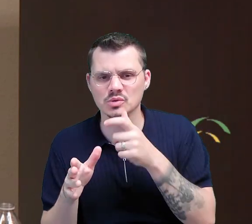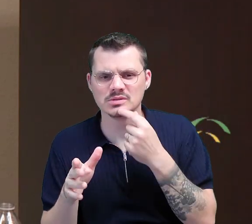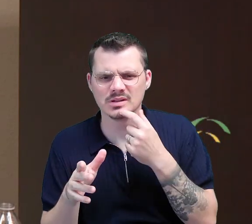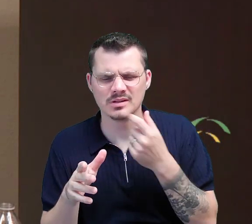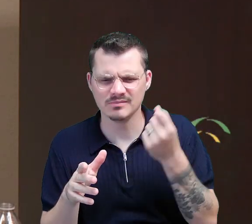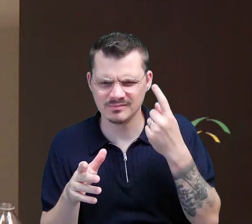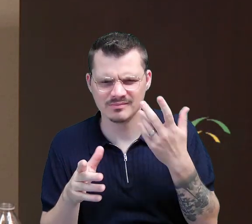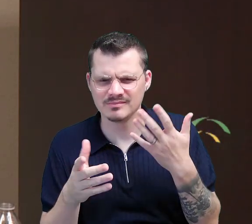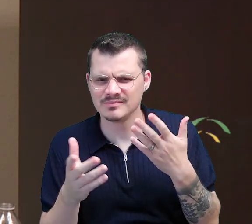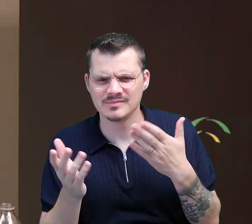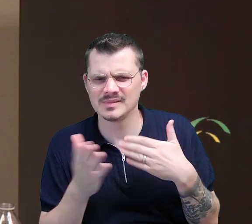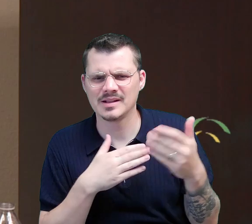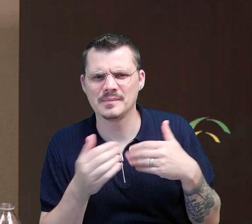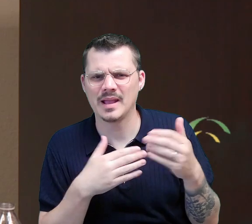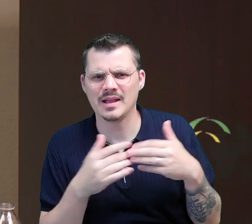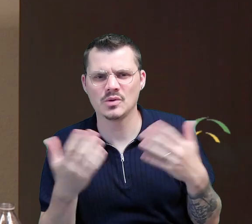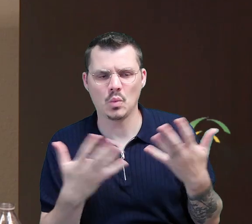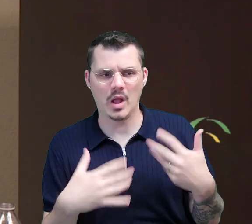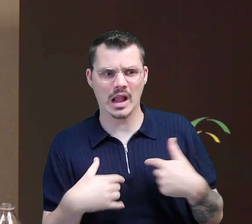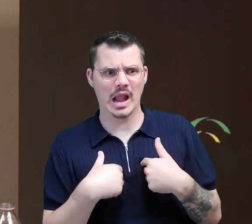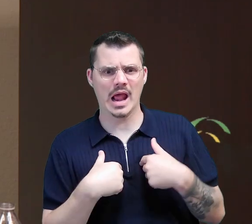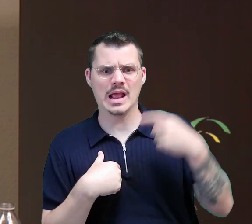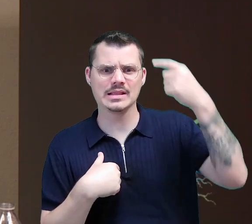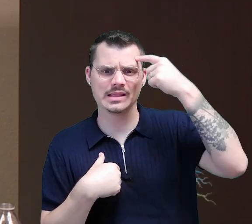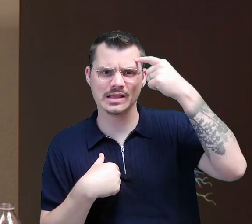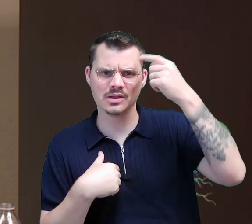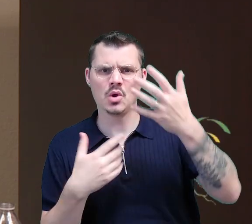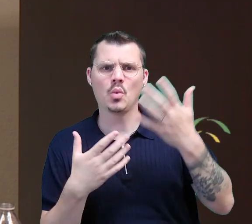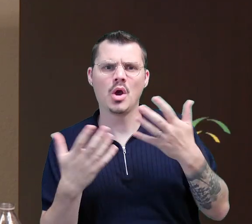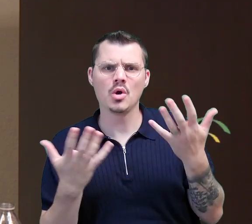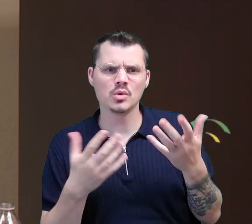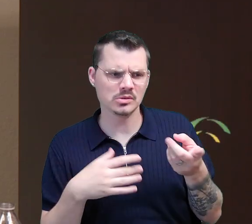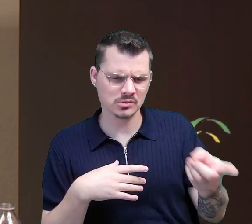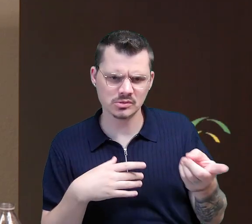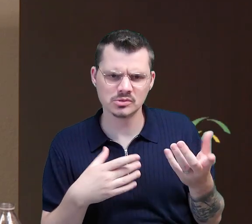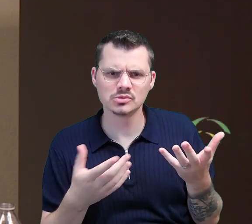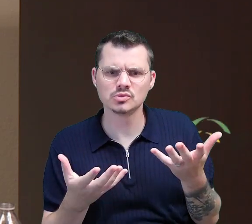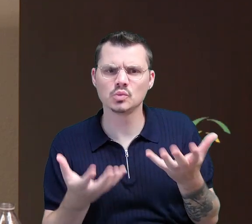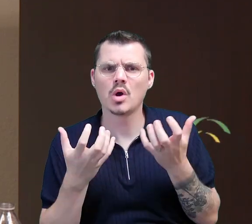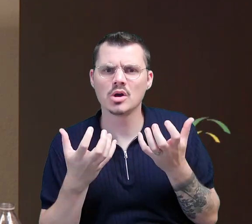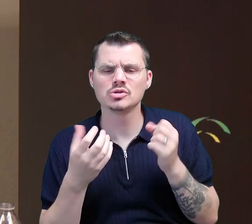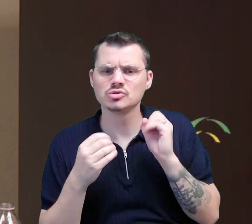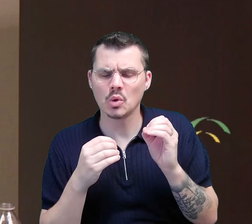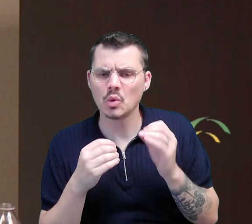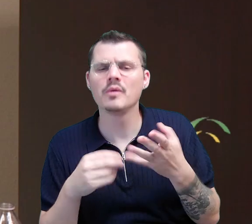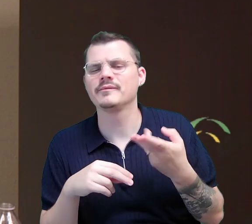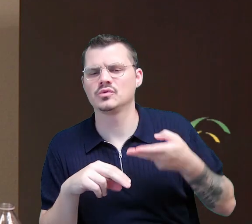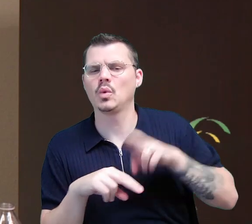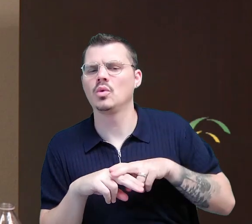doesn't matter what I think. It matters what she might want. So, of